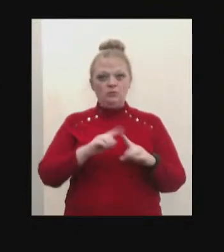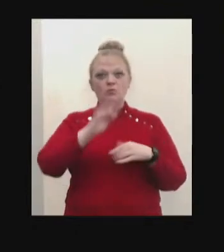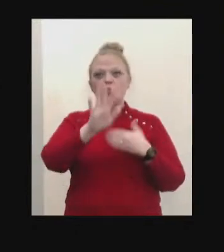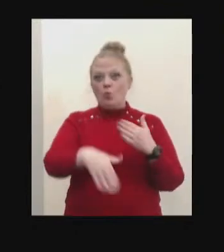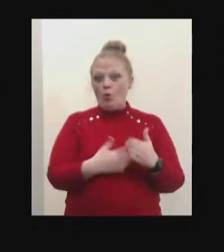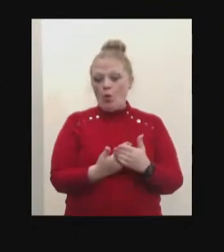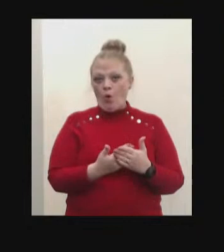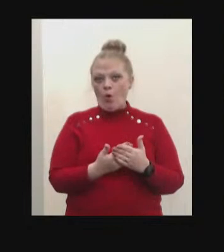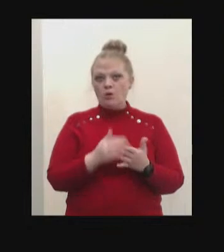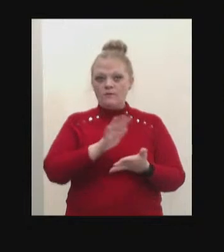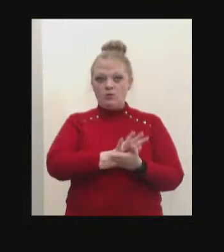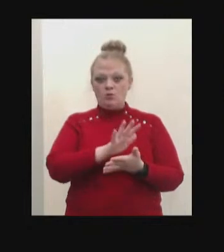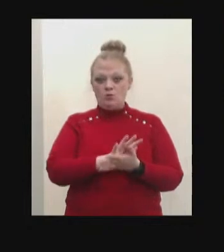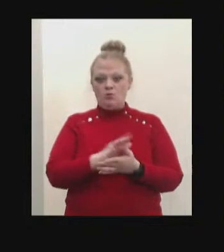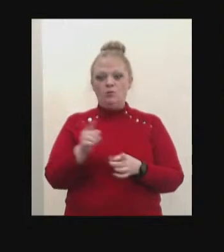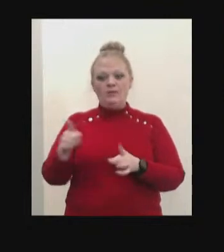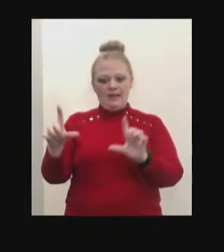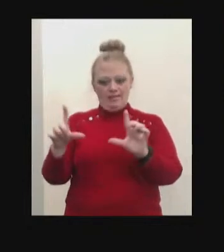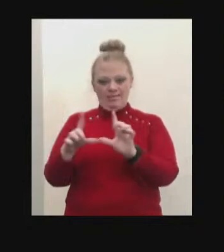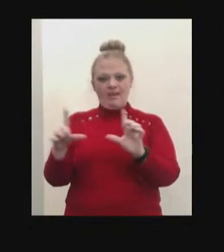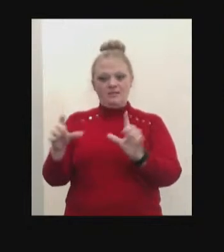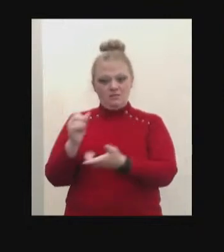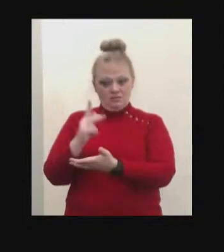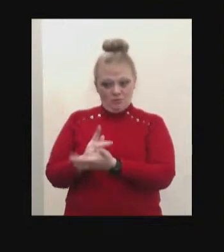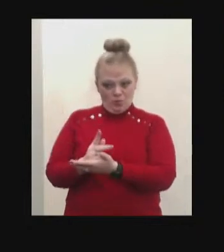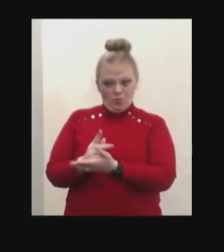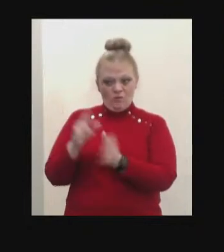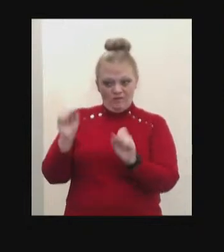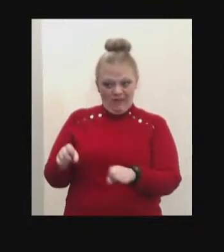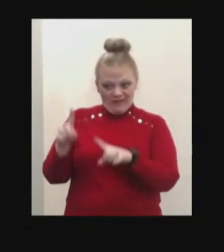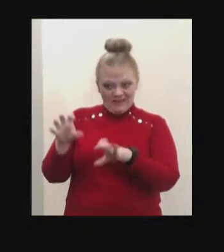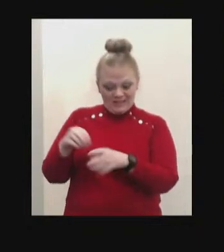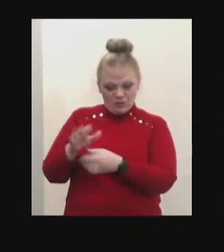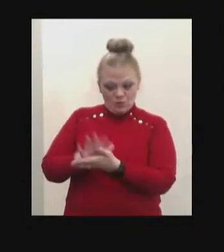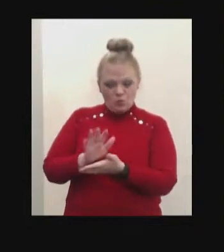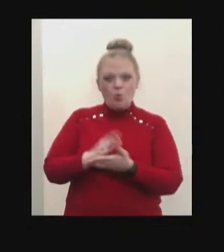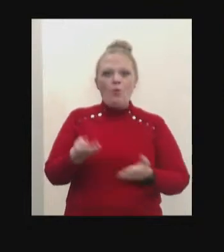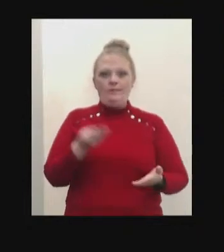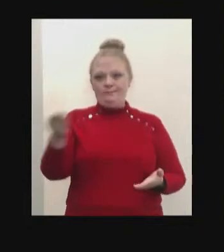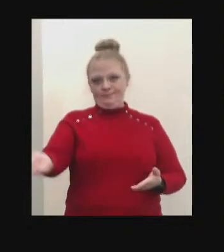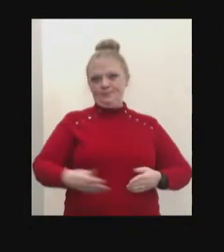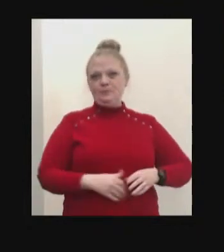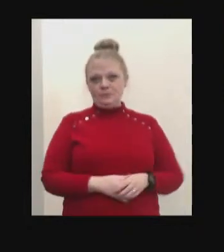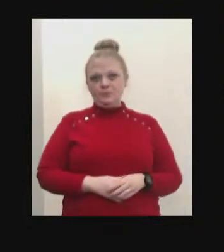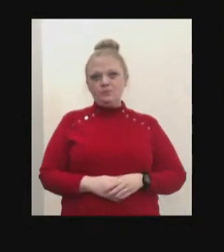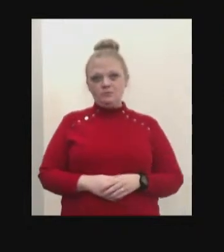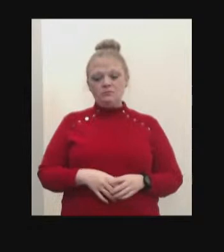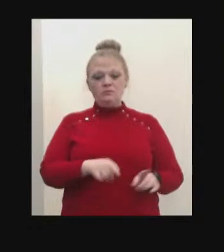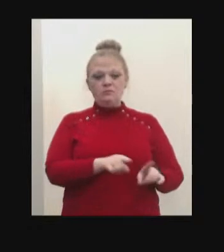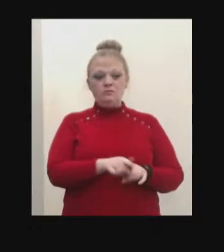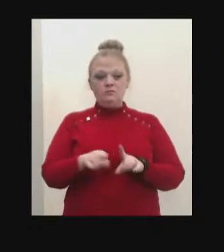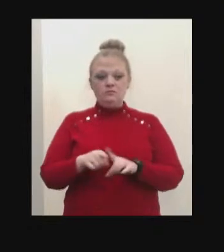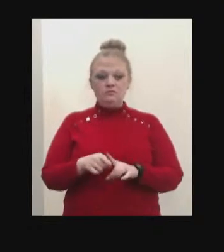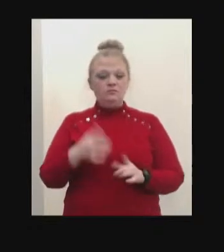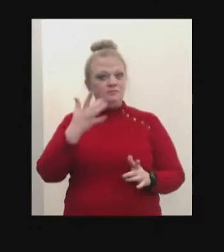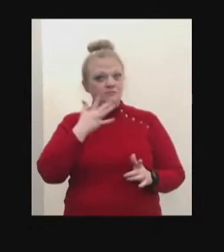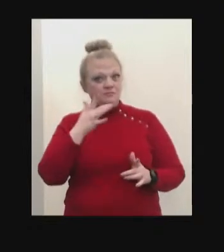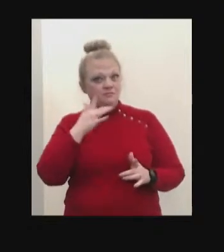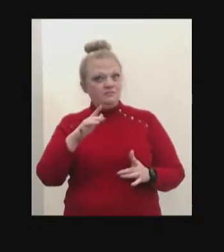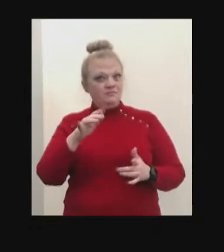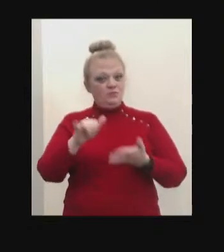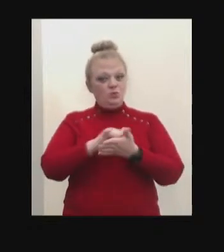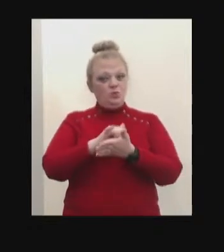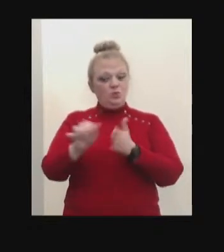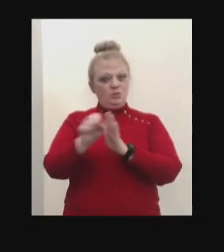are licensed to be able to perform these tests. And also we've been informed, fortunately, by the New York State Health